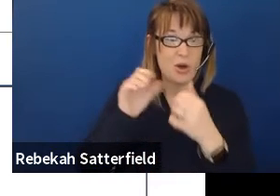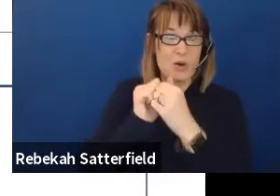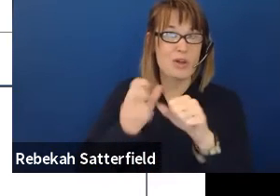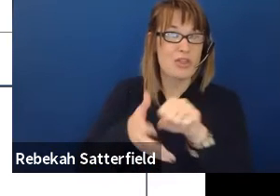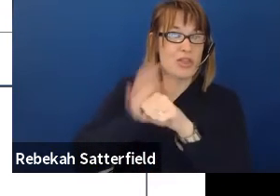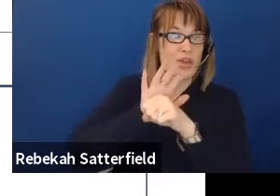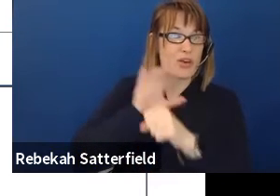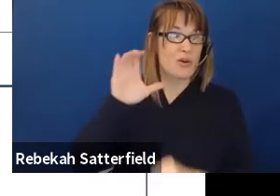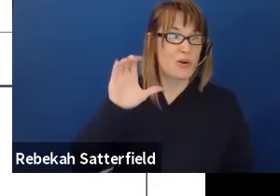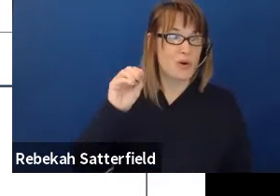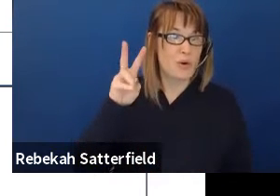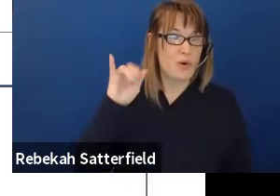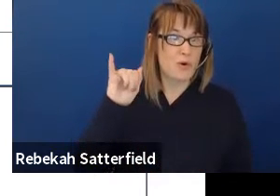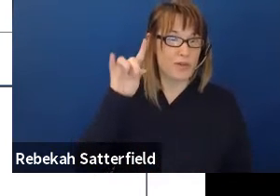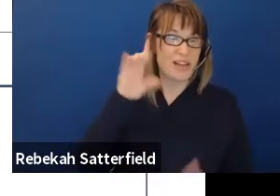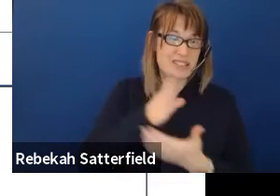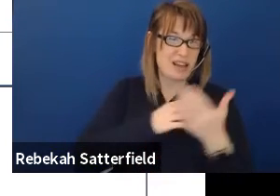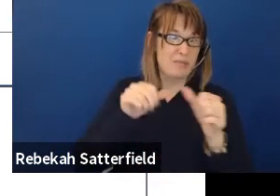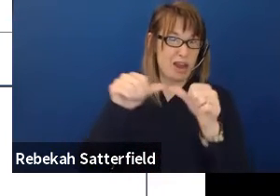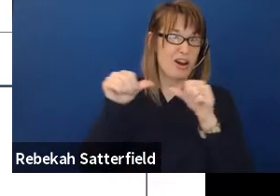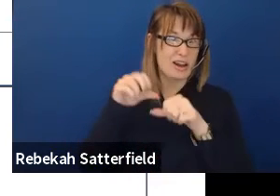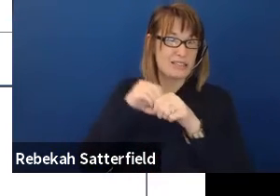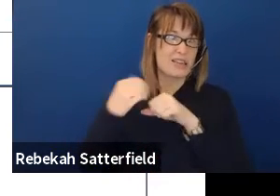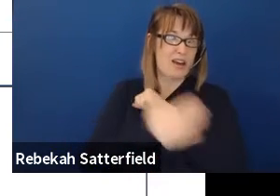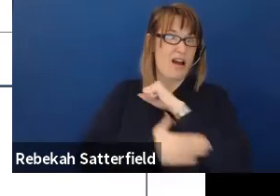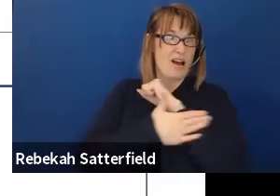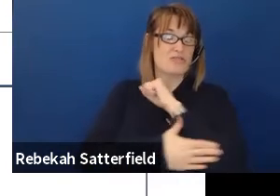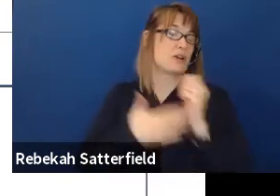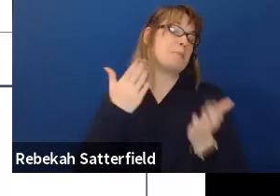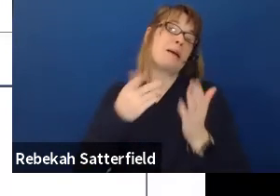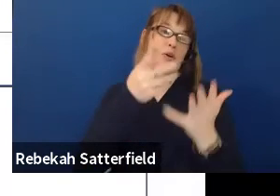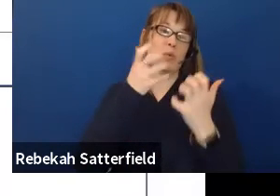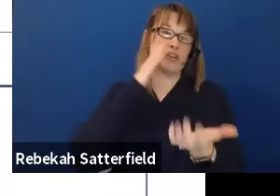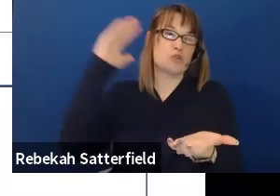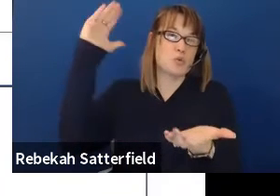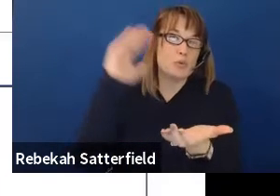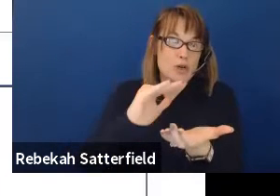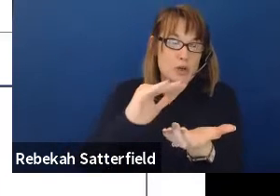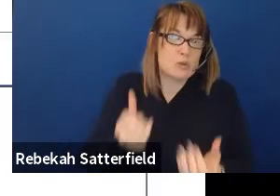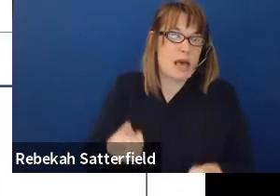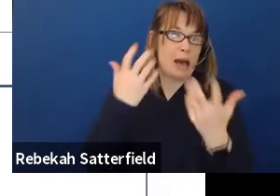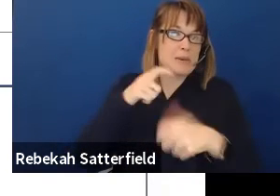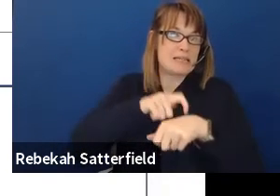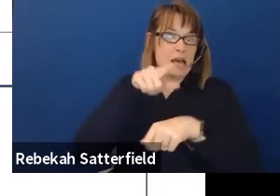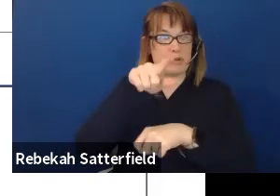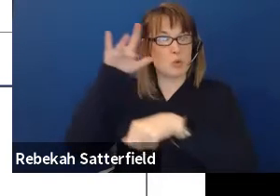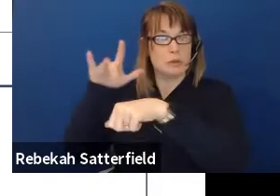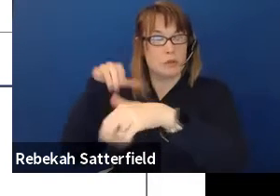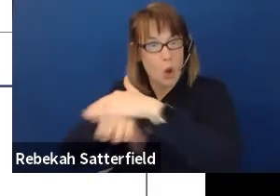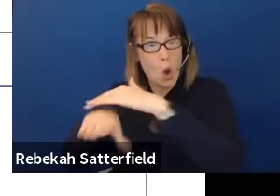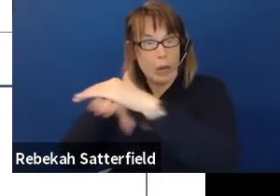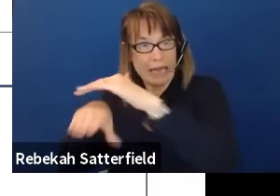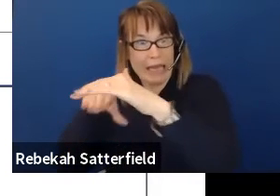areas across the country, you might want to be reducing those in-person visits, but still retain that same amount of